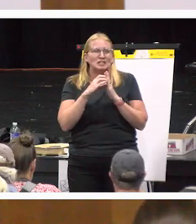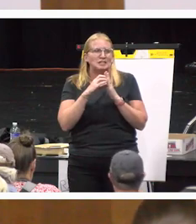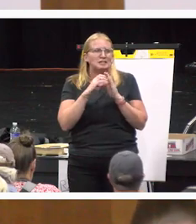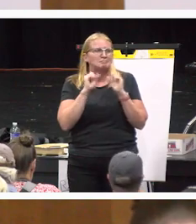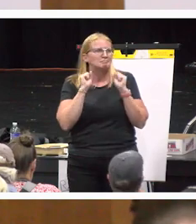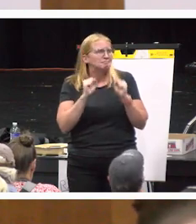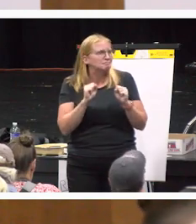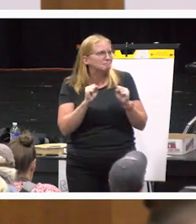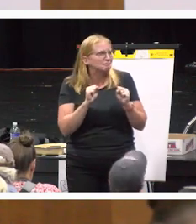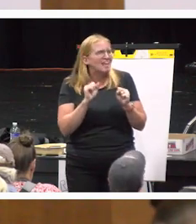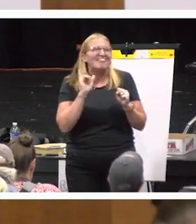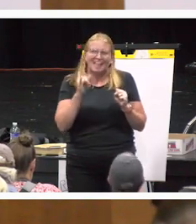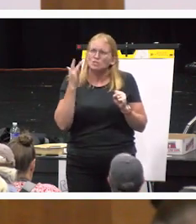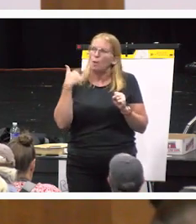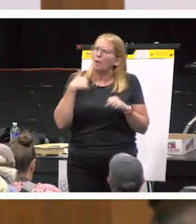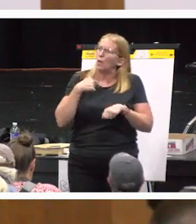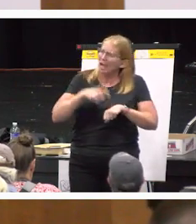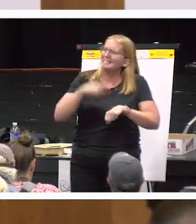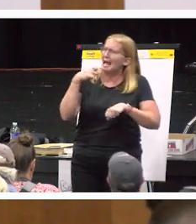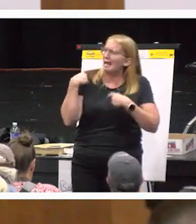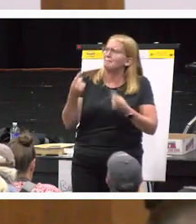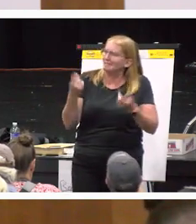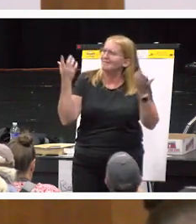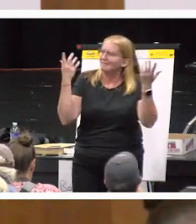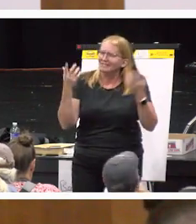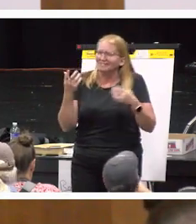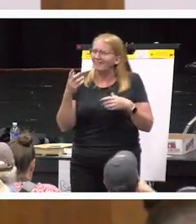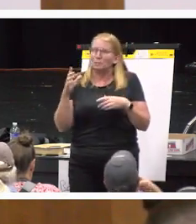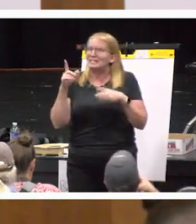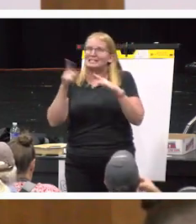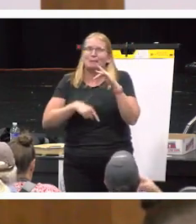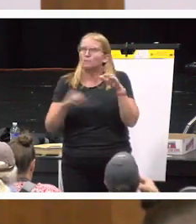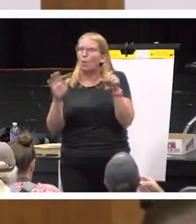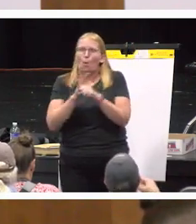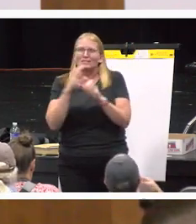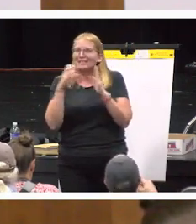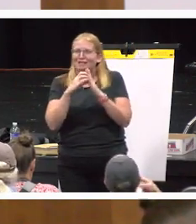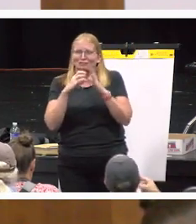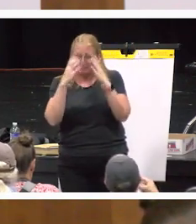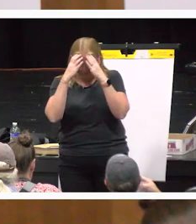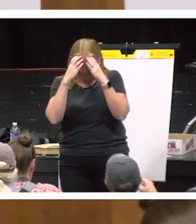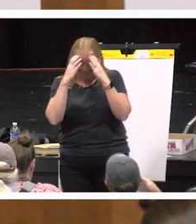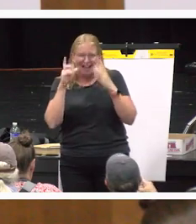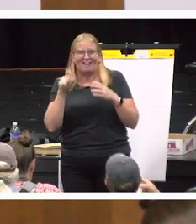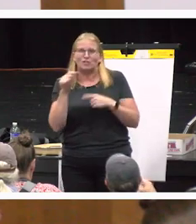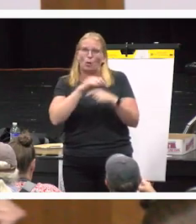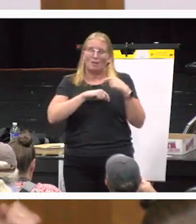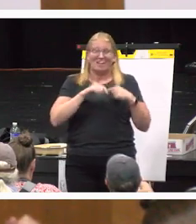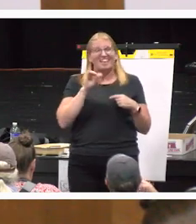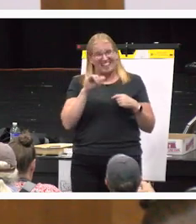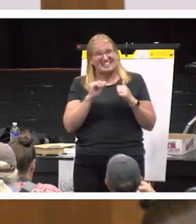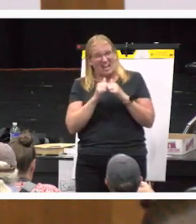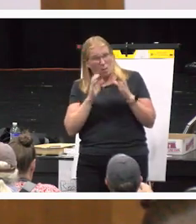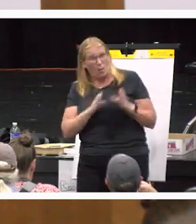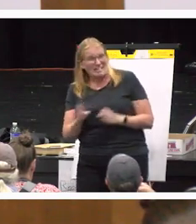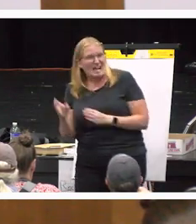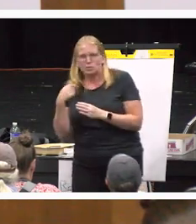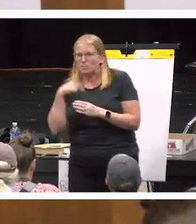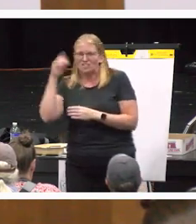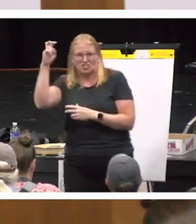We skipped a whole section. That's why we're on time. We may need to come back to that at the end. See, that's how organized this